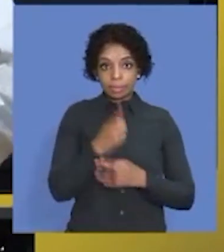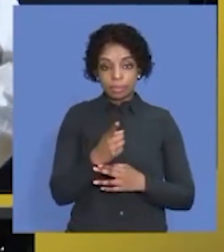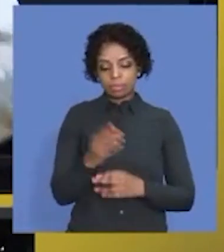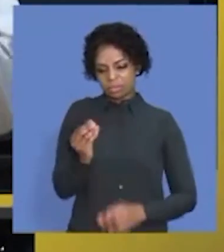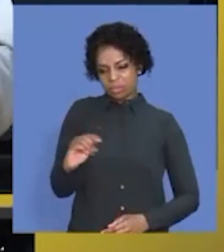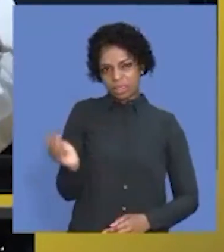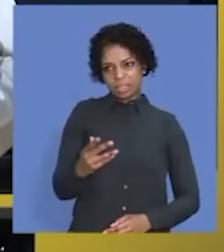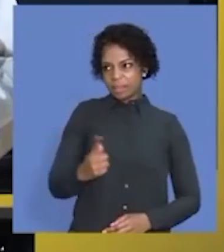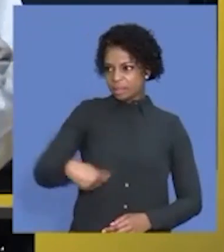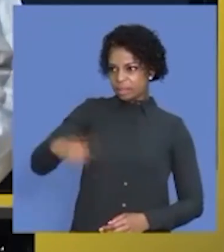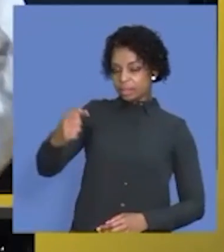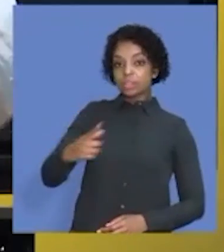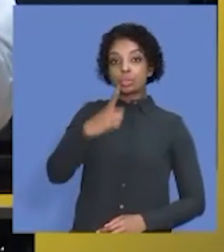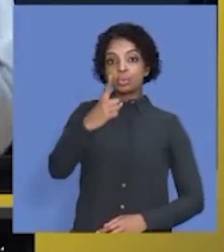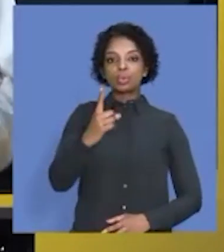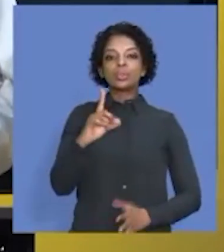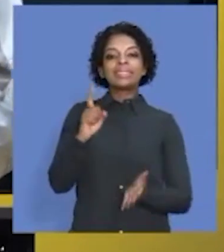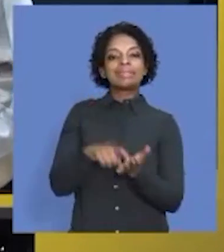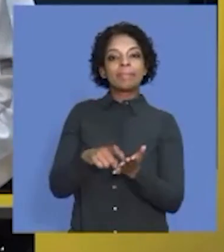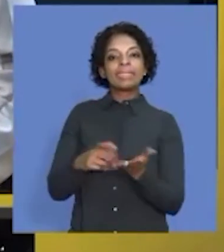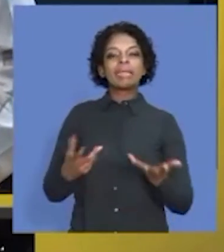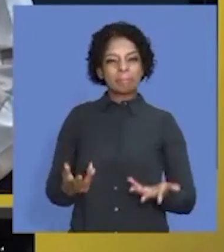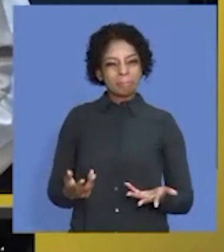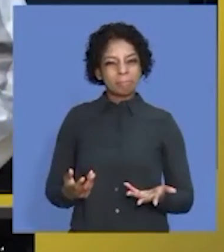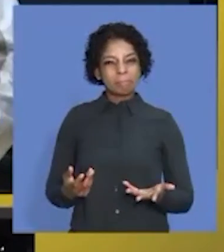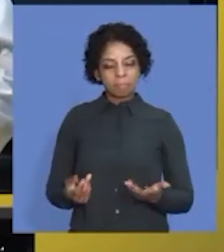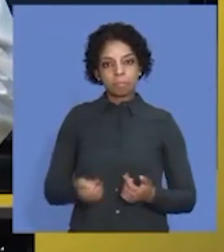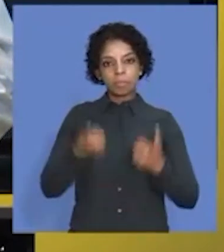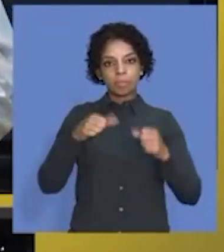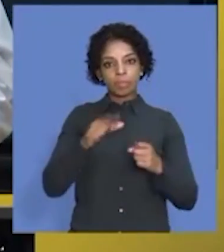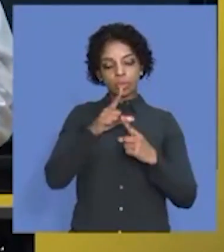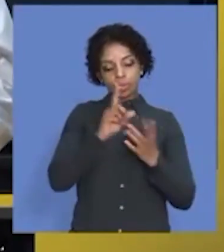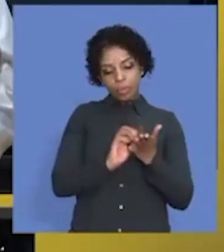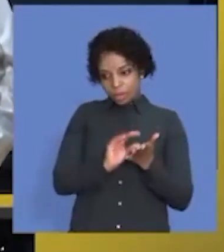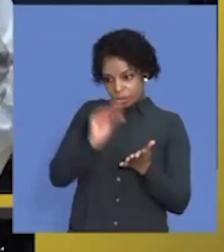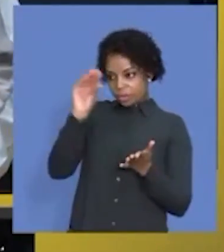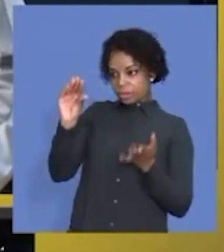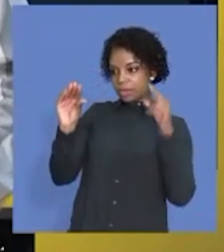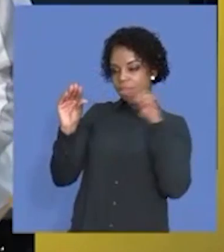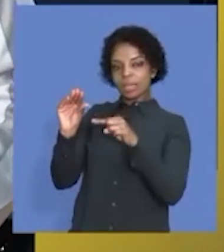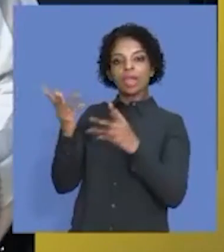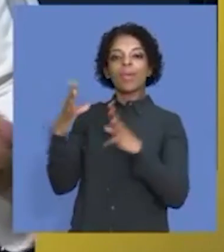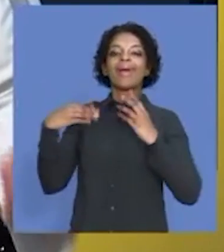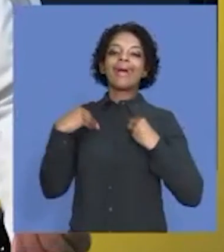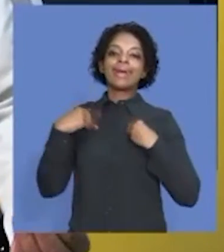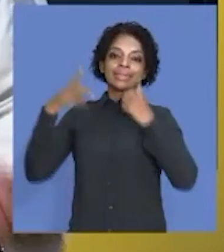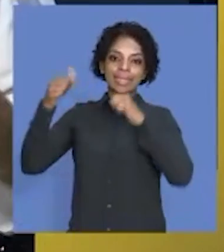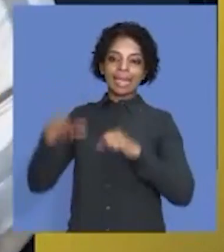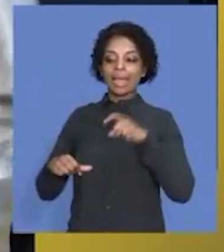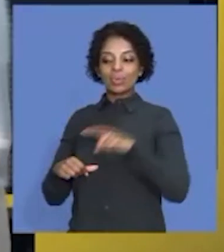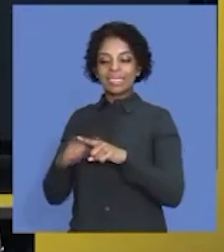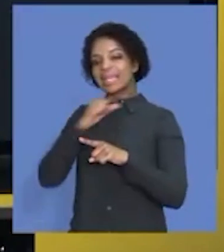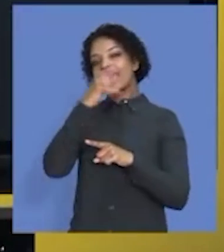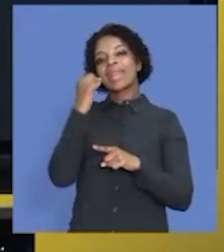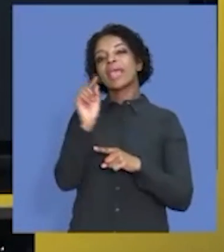expense. You are debiting it, and you credit your asset account, namely debtors control.